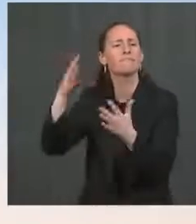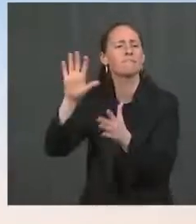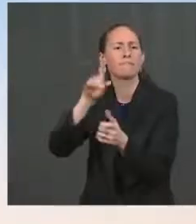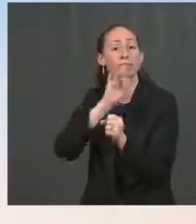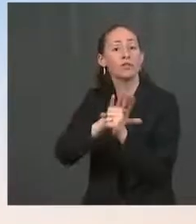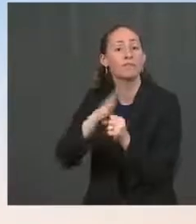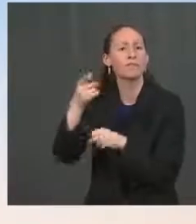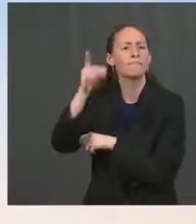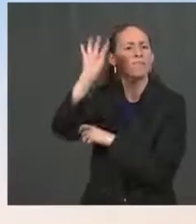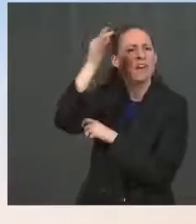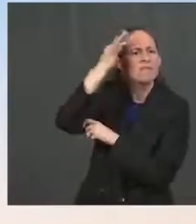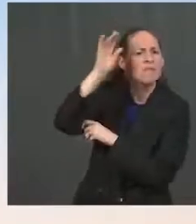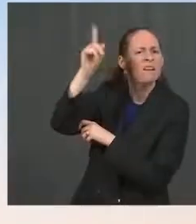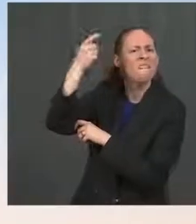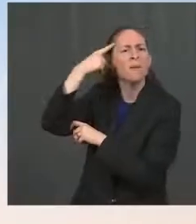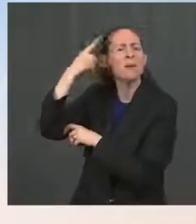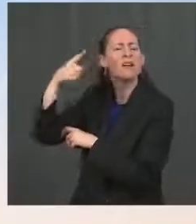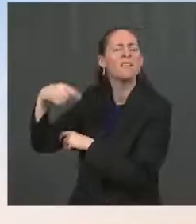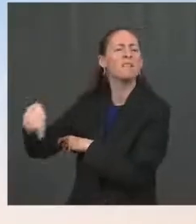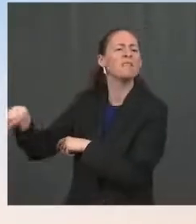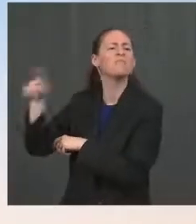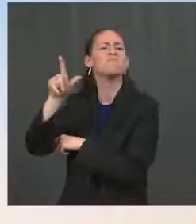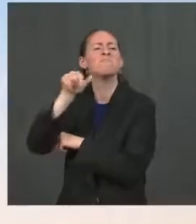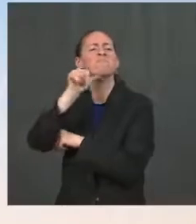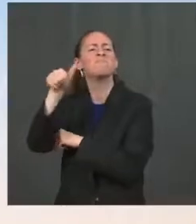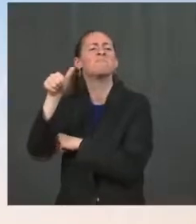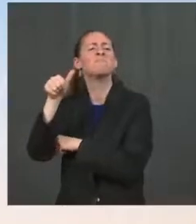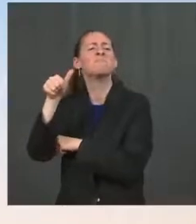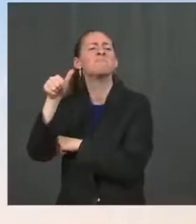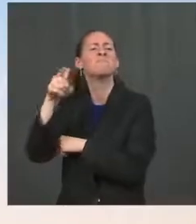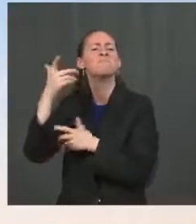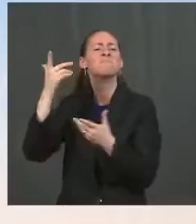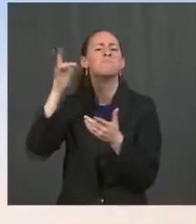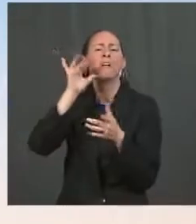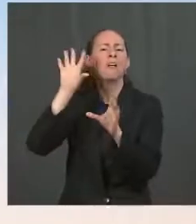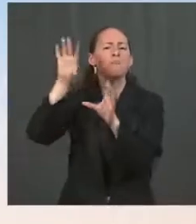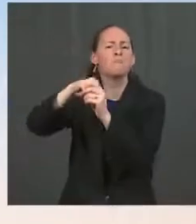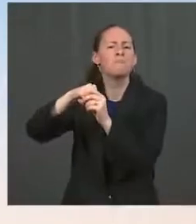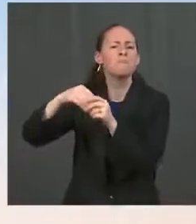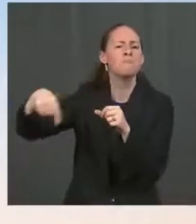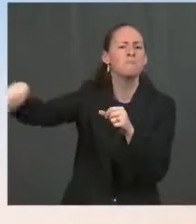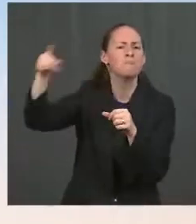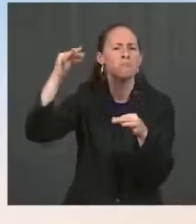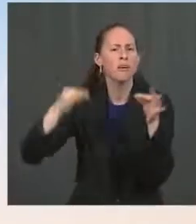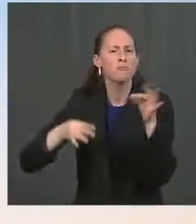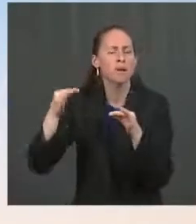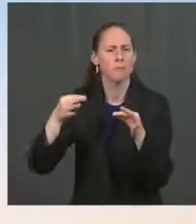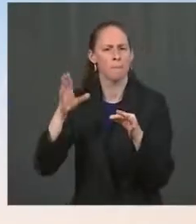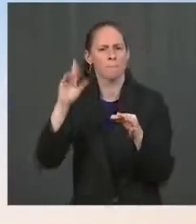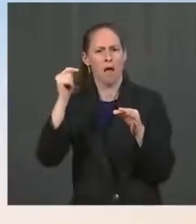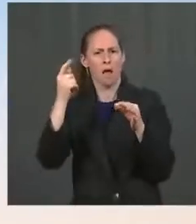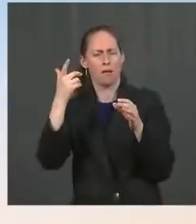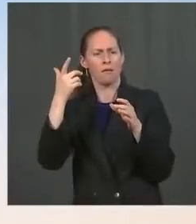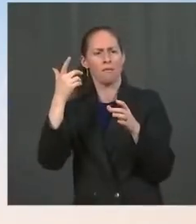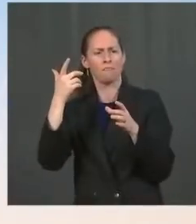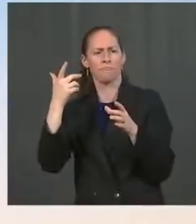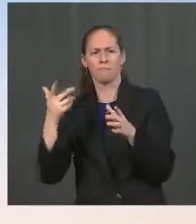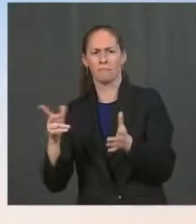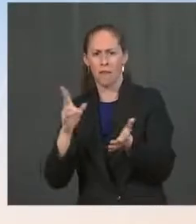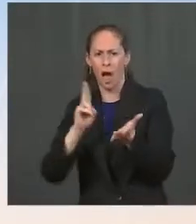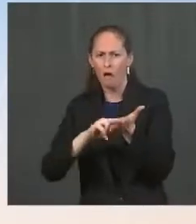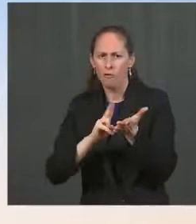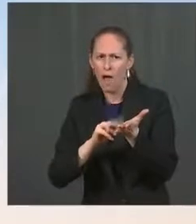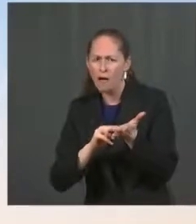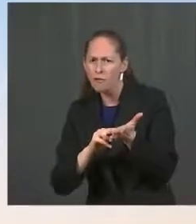congressional employees, but and they said in contractors as well. Yes. You can't say whether the That is contractor- true. Contractors, yes. Contractors. But obviously there are a lot of companies that